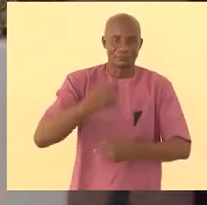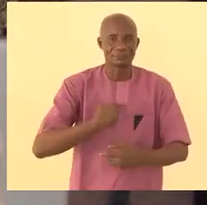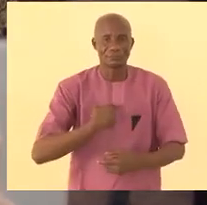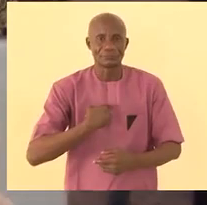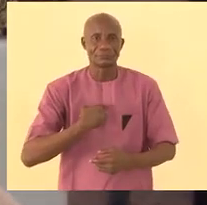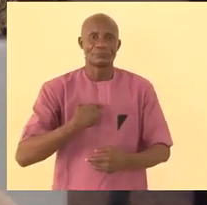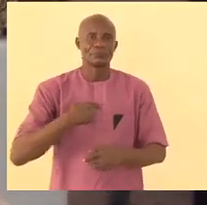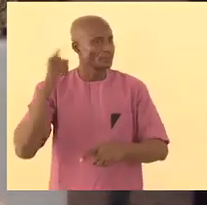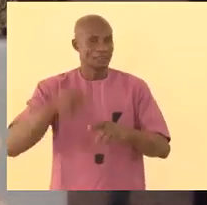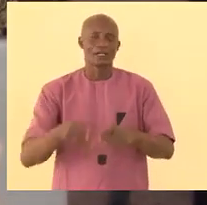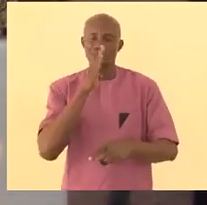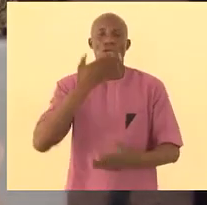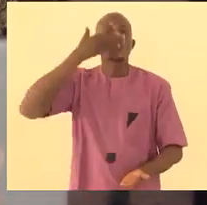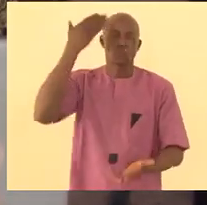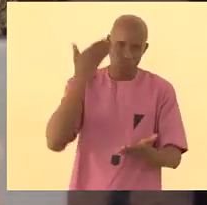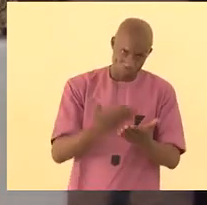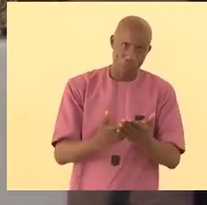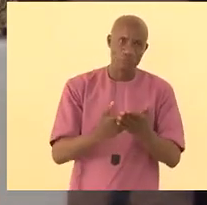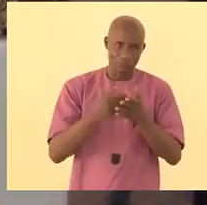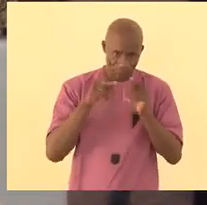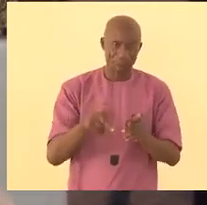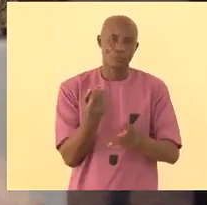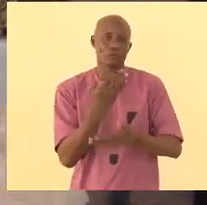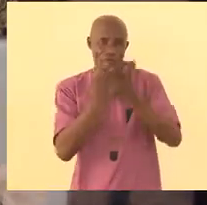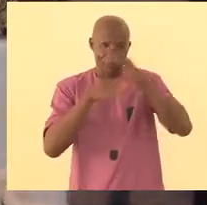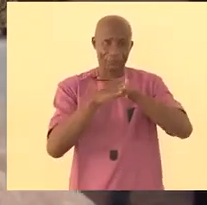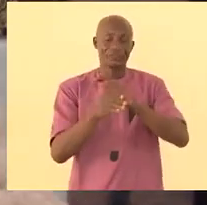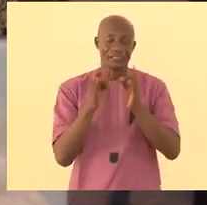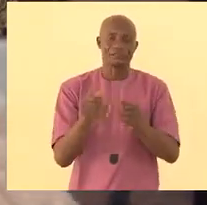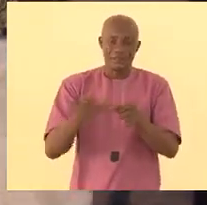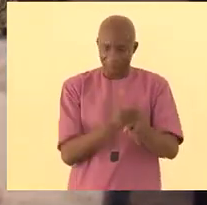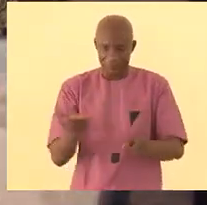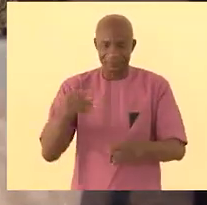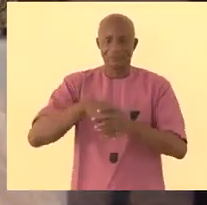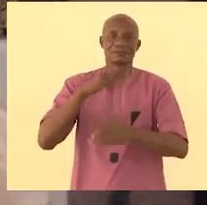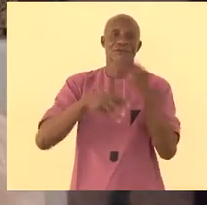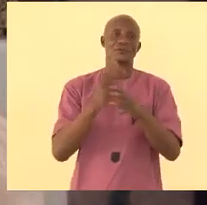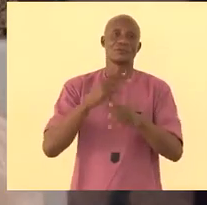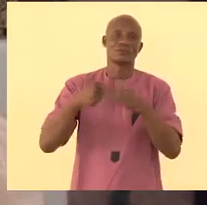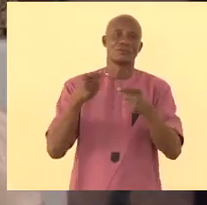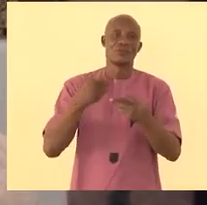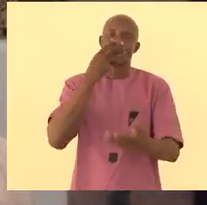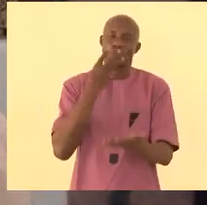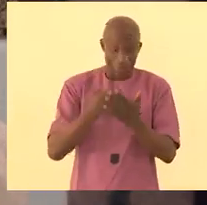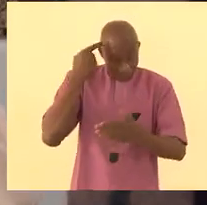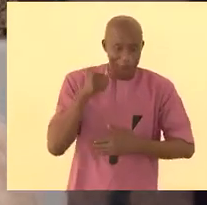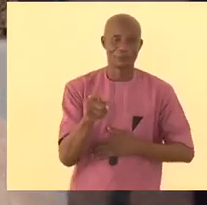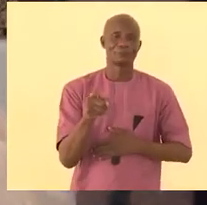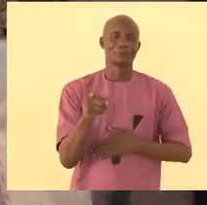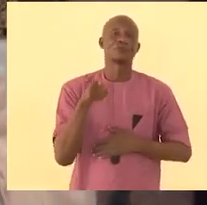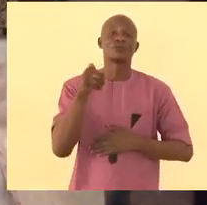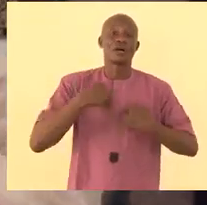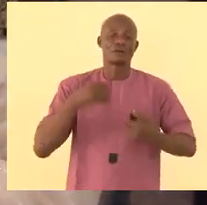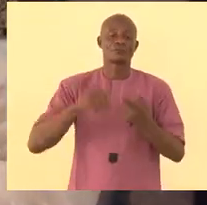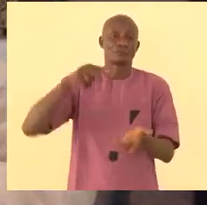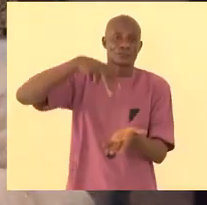other words, you cannot be a good citizen of heaven if everything in the world goes well for you. You have to stand up and